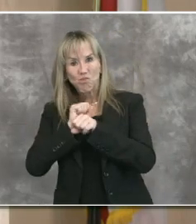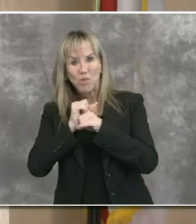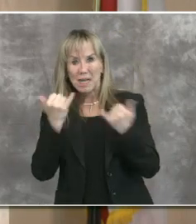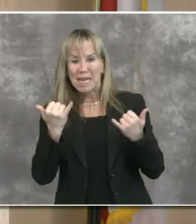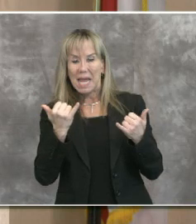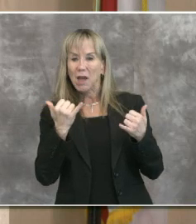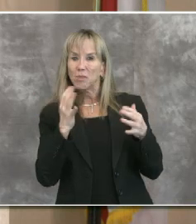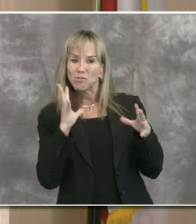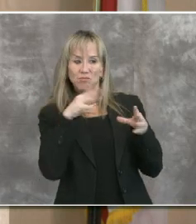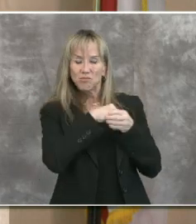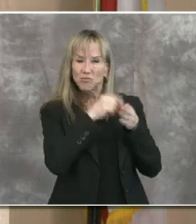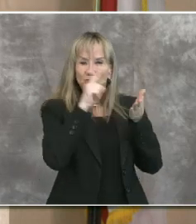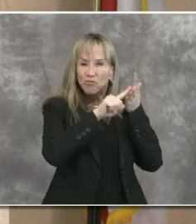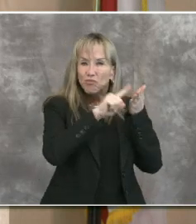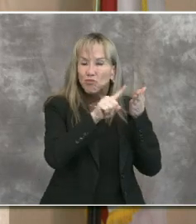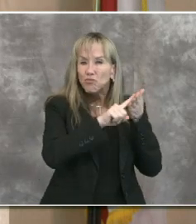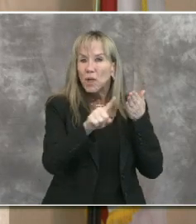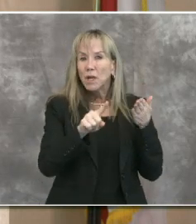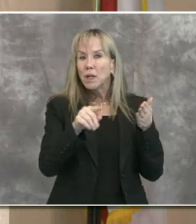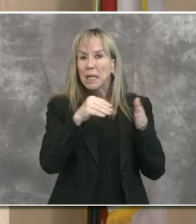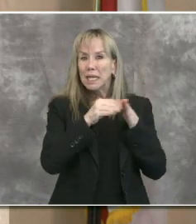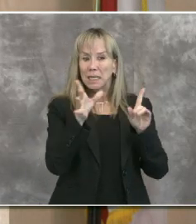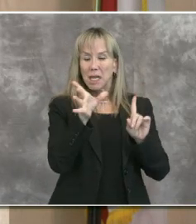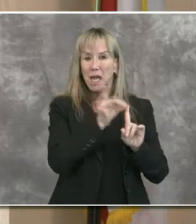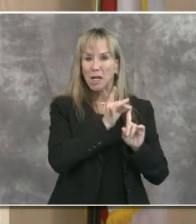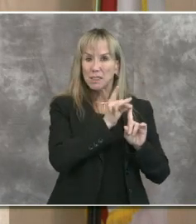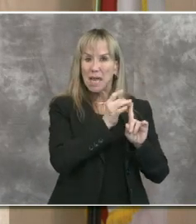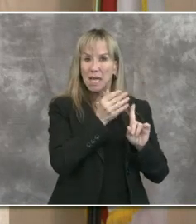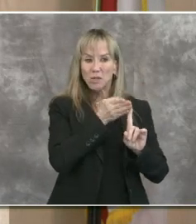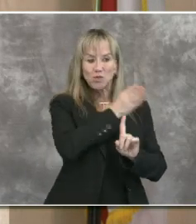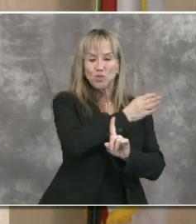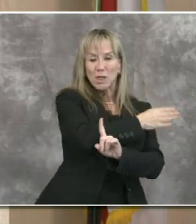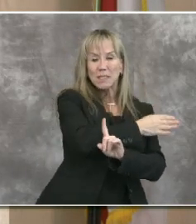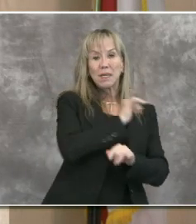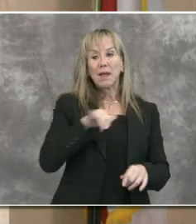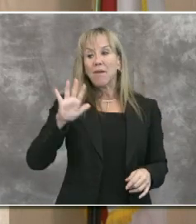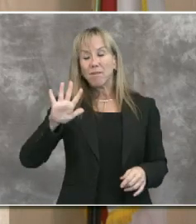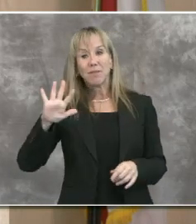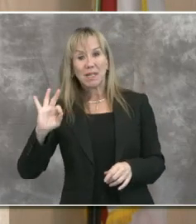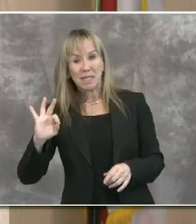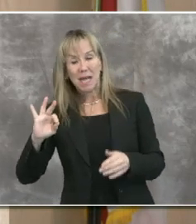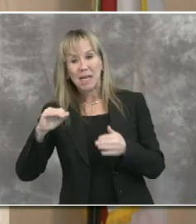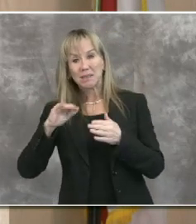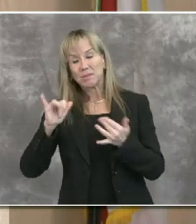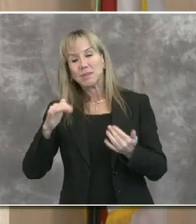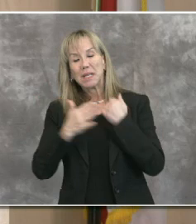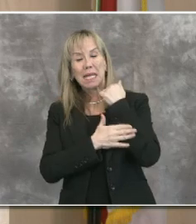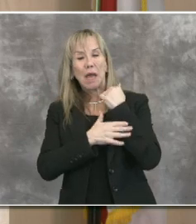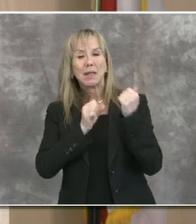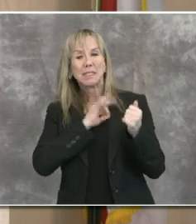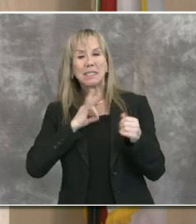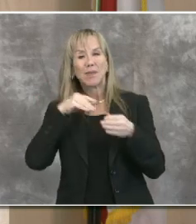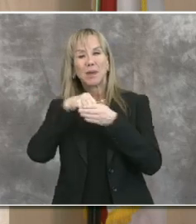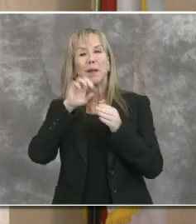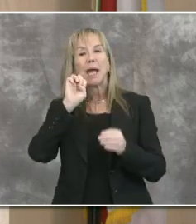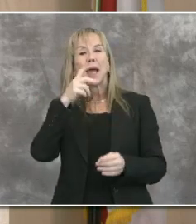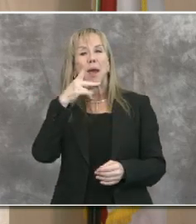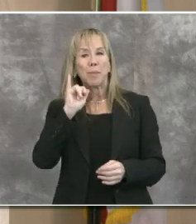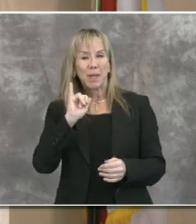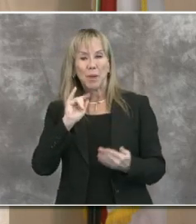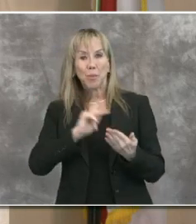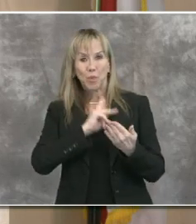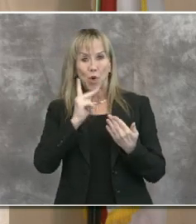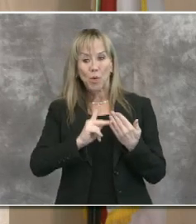engaged in contact tracing. That includes 59 that are county staff in our EPI program, and then another 40 plus that